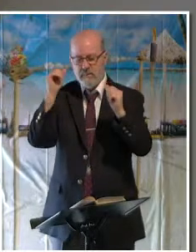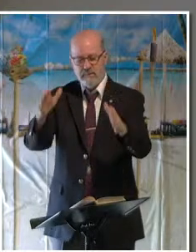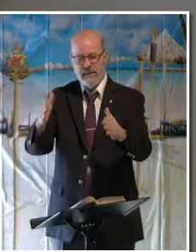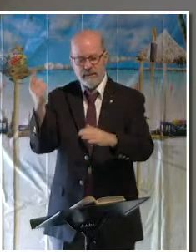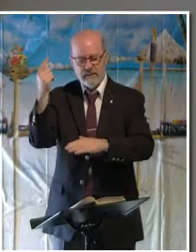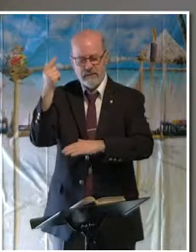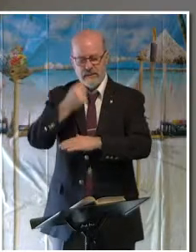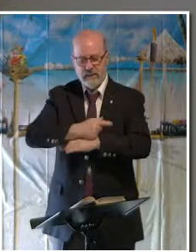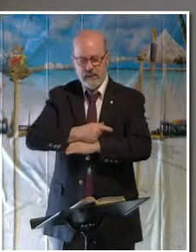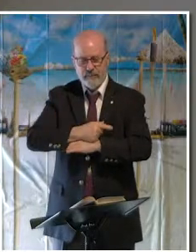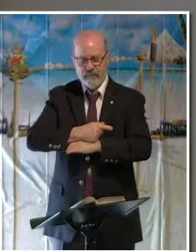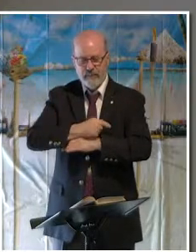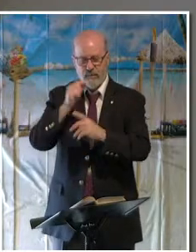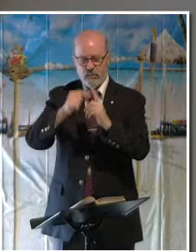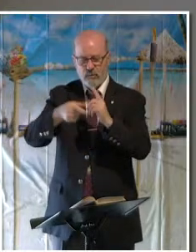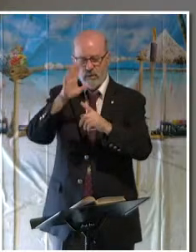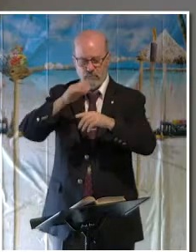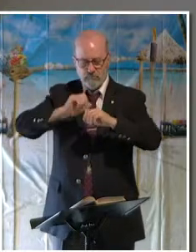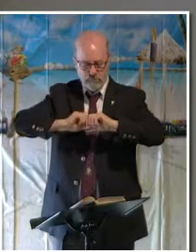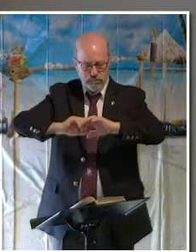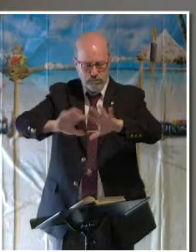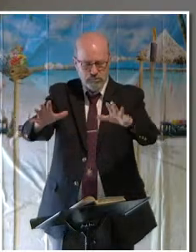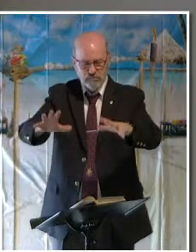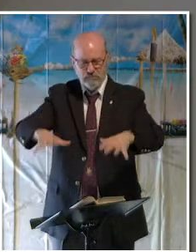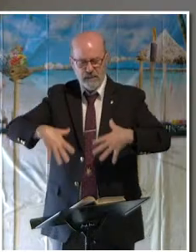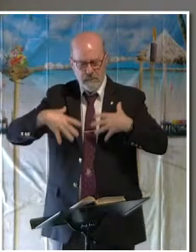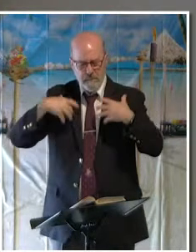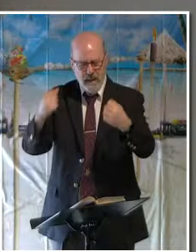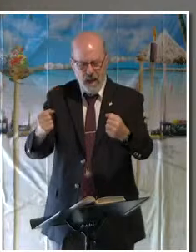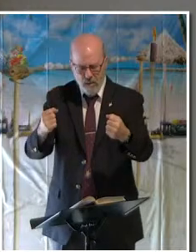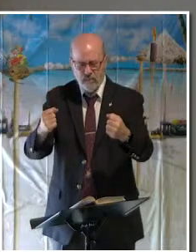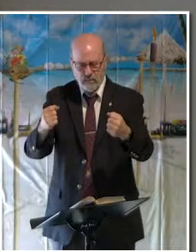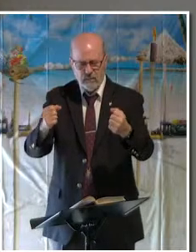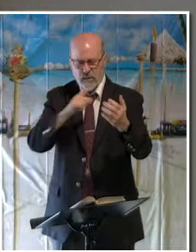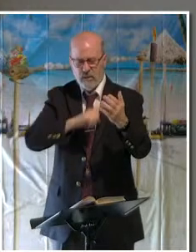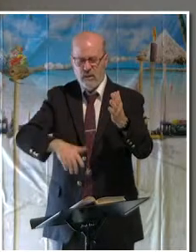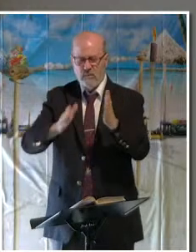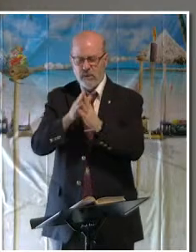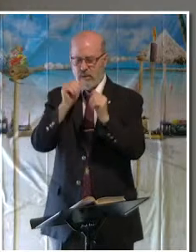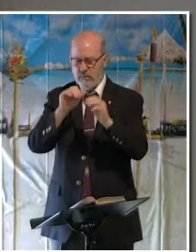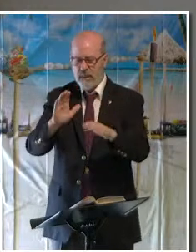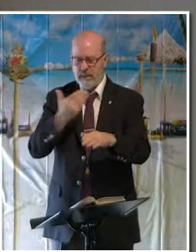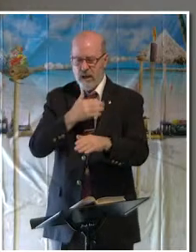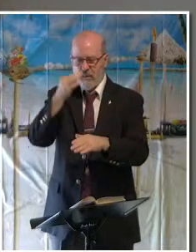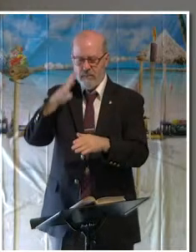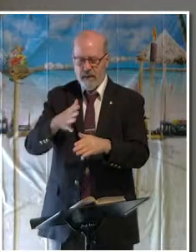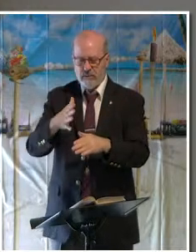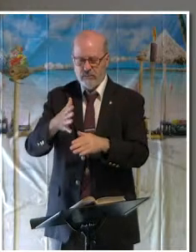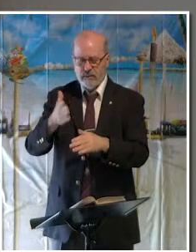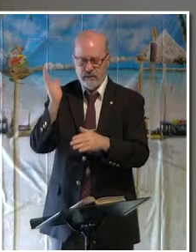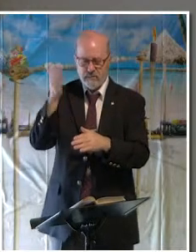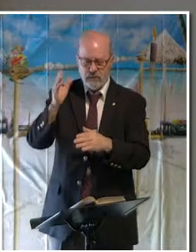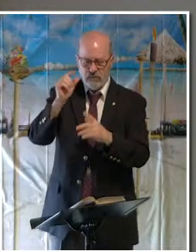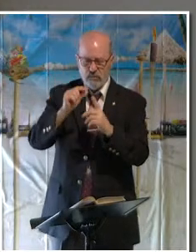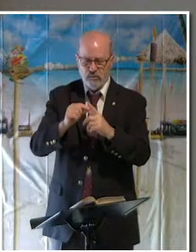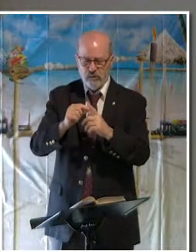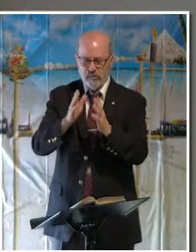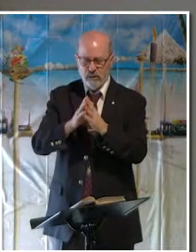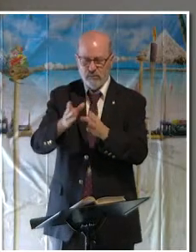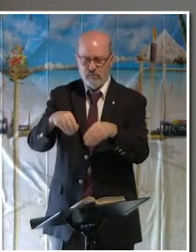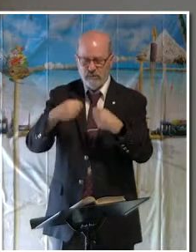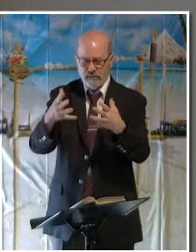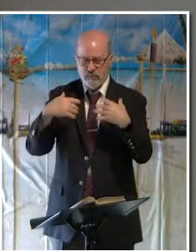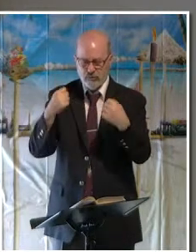day? Would the word of God go forth with much power? Lord, I pray that you bless our pastor as he brings forth the word. Pray that you give